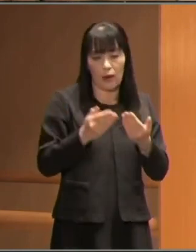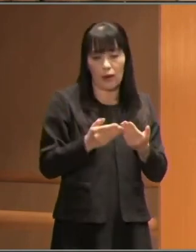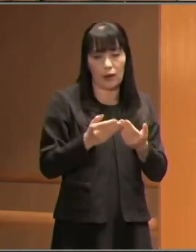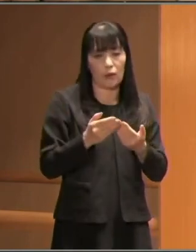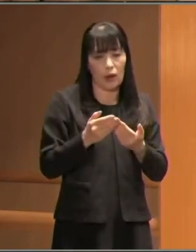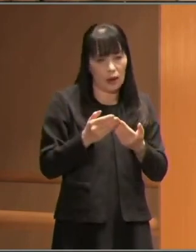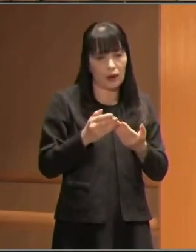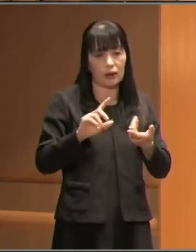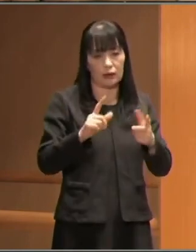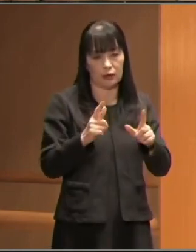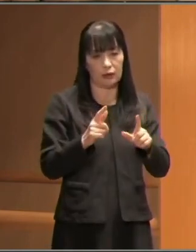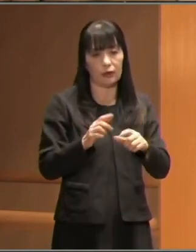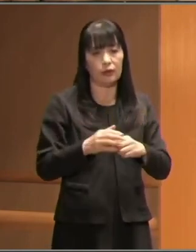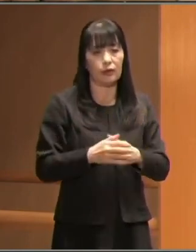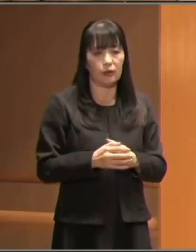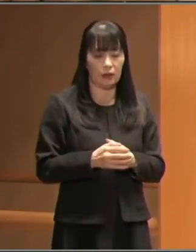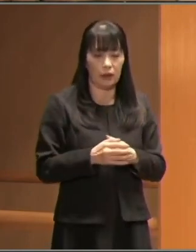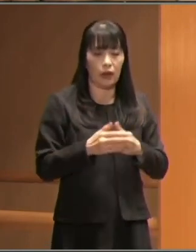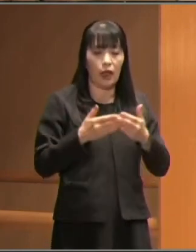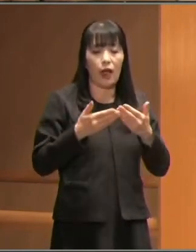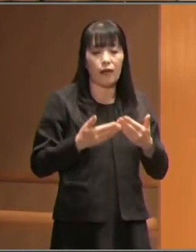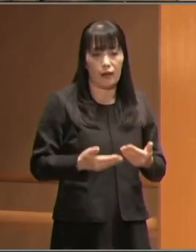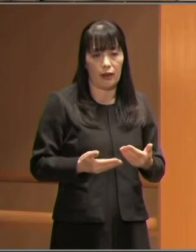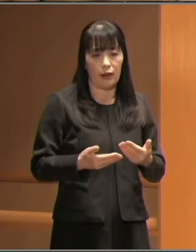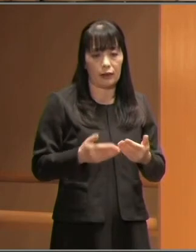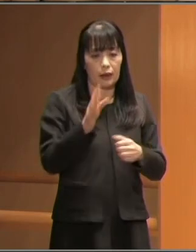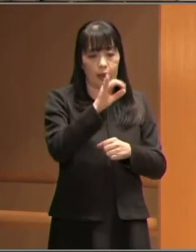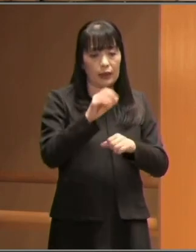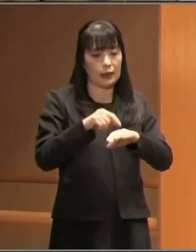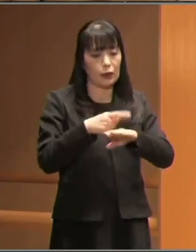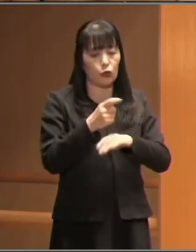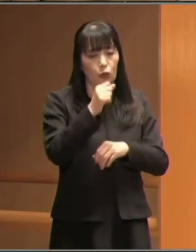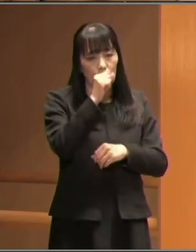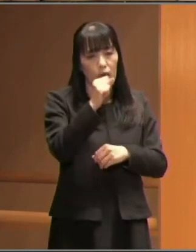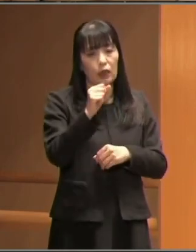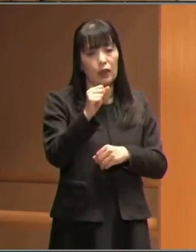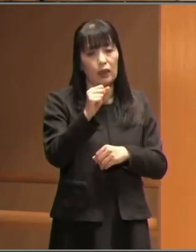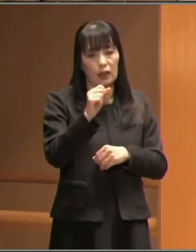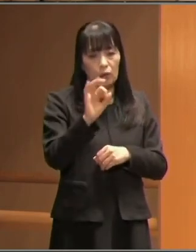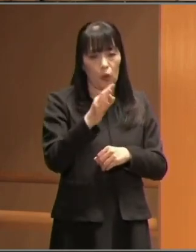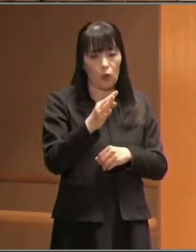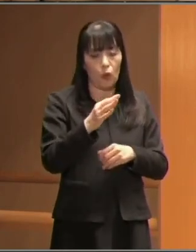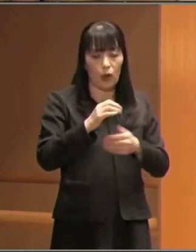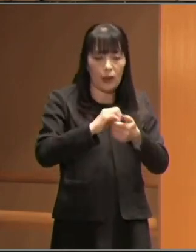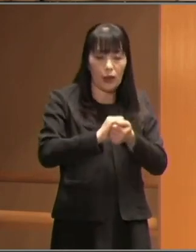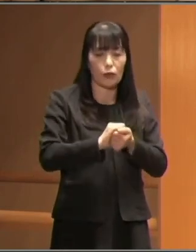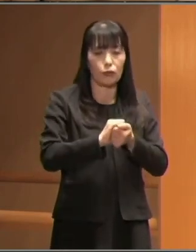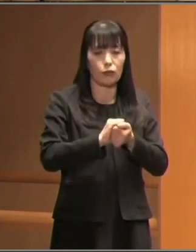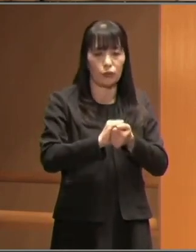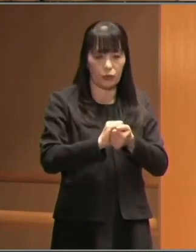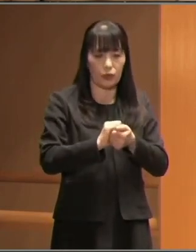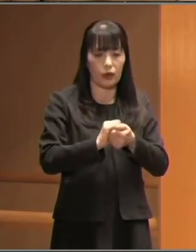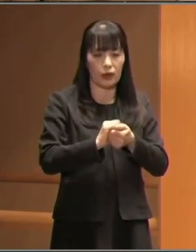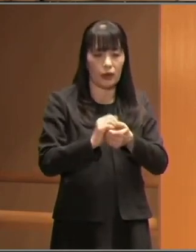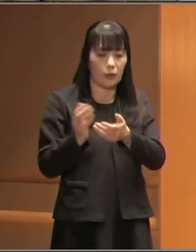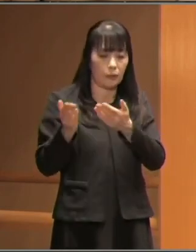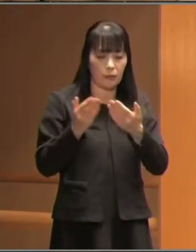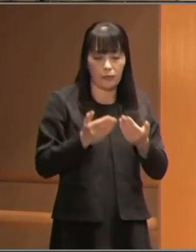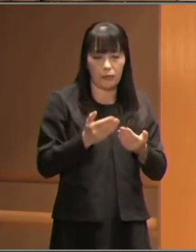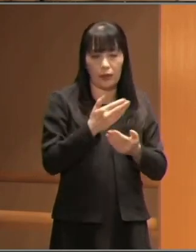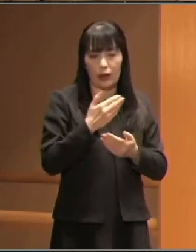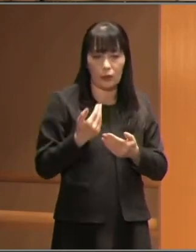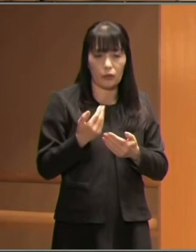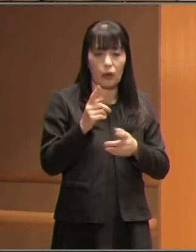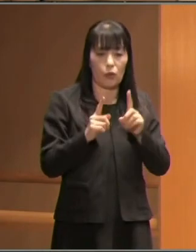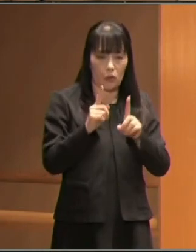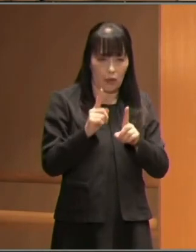stable supply with quality paper bush always. And we were always wondering how we could secure our